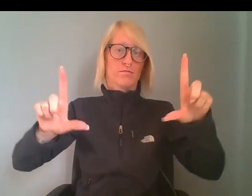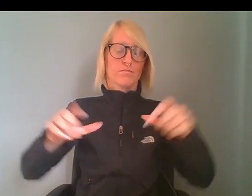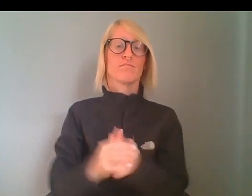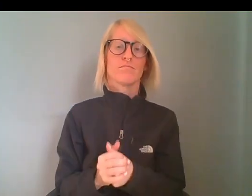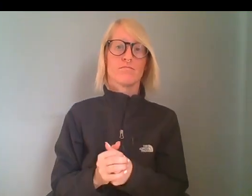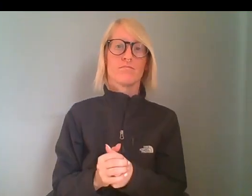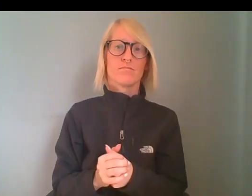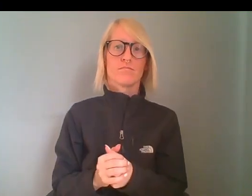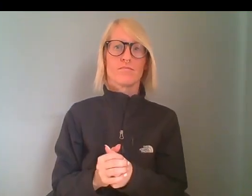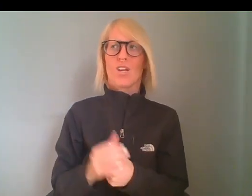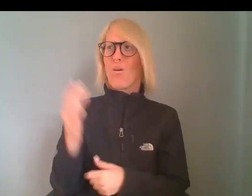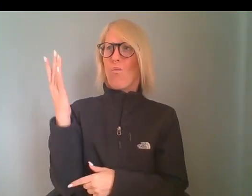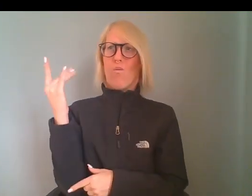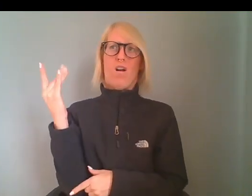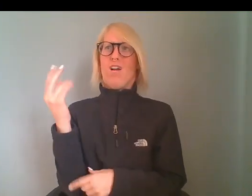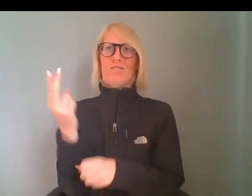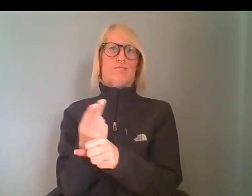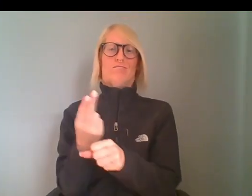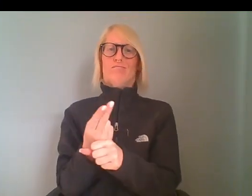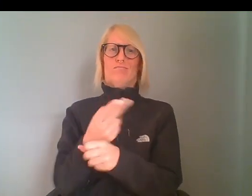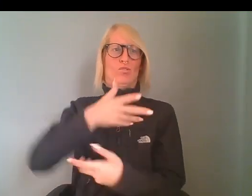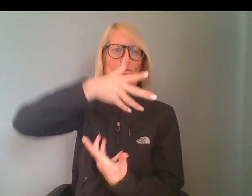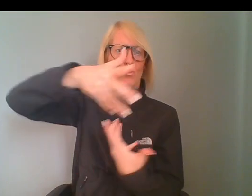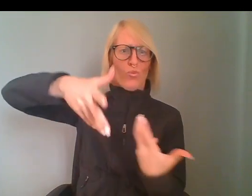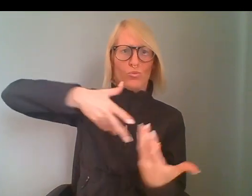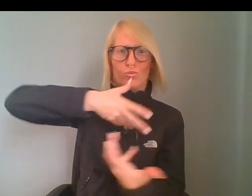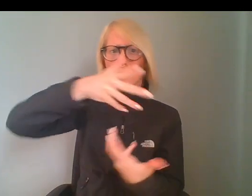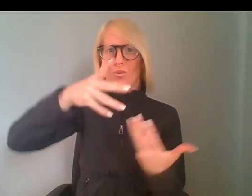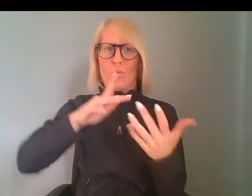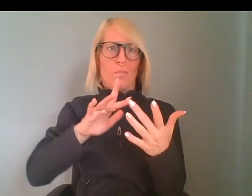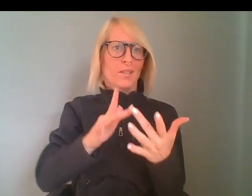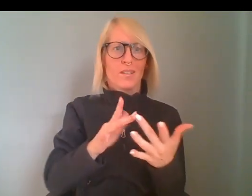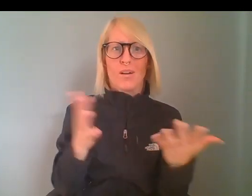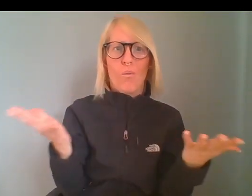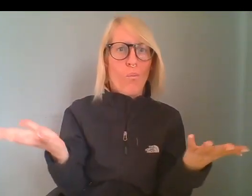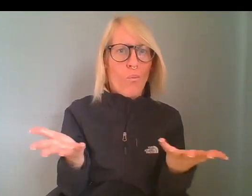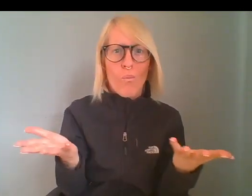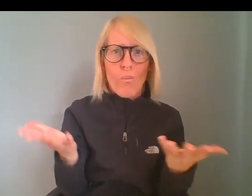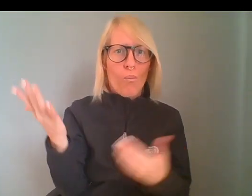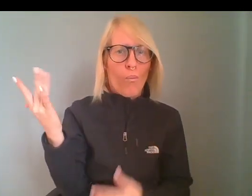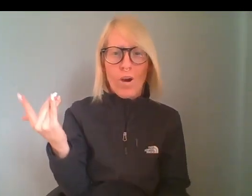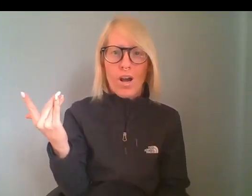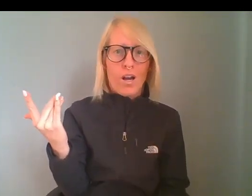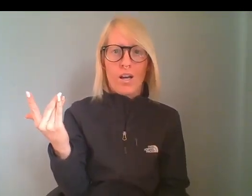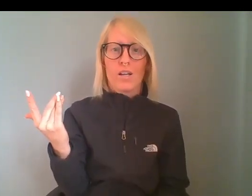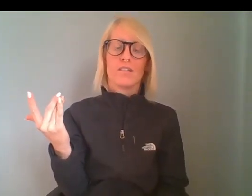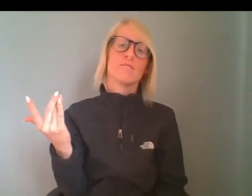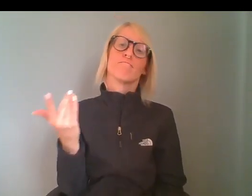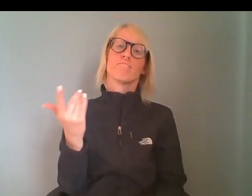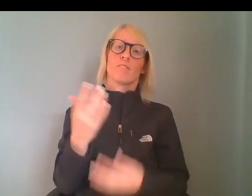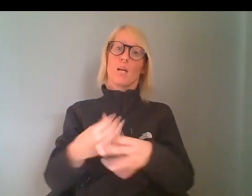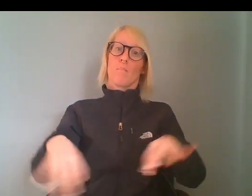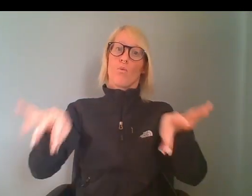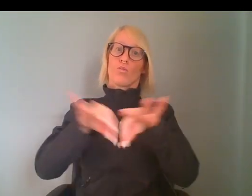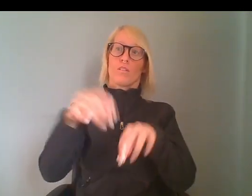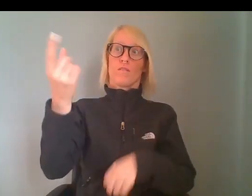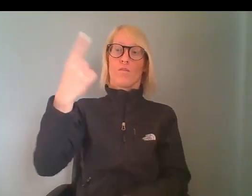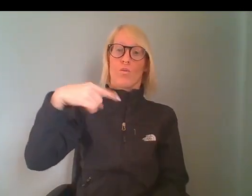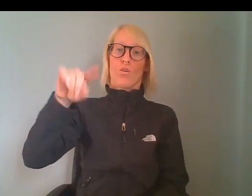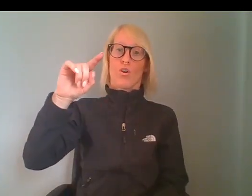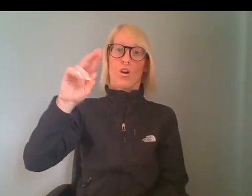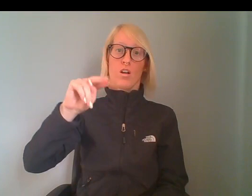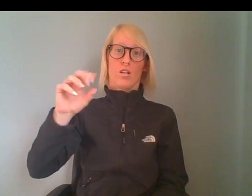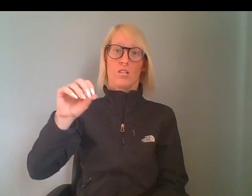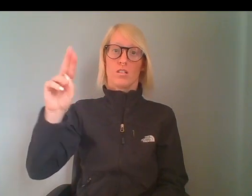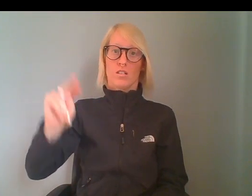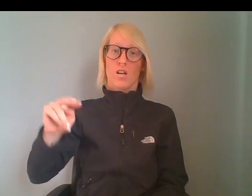would you even bother with this, right? So the thing that I think is important, especially for nonprofits, we're all on a limited budget, is it is